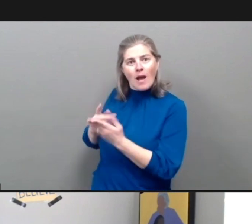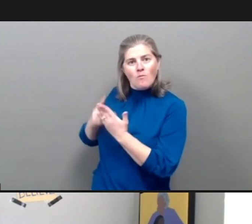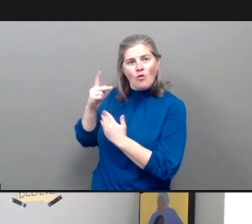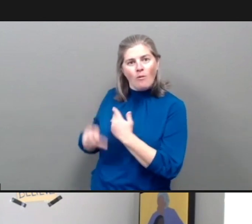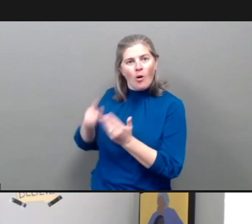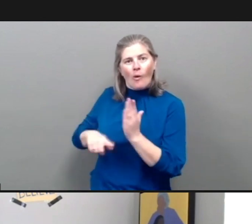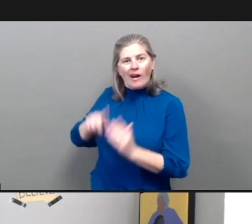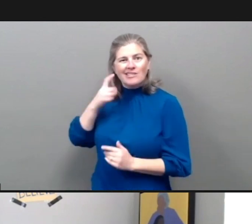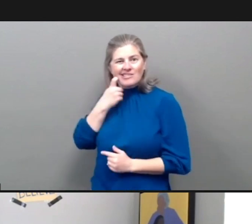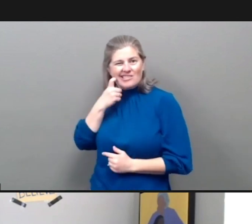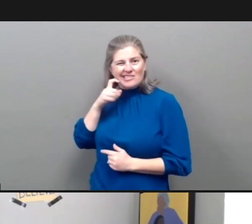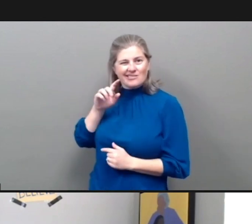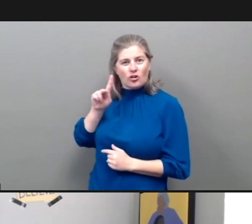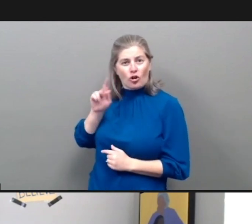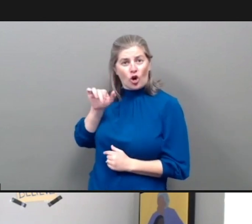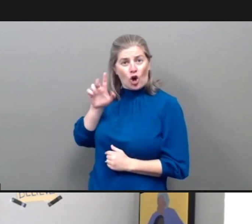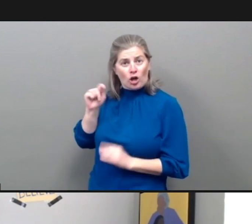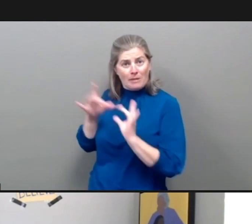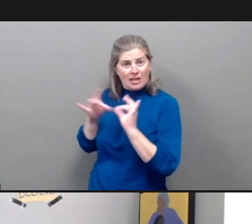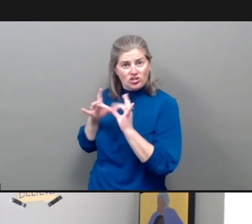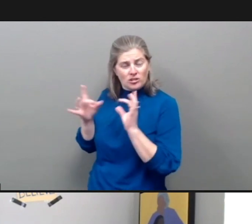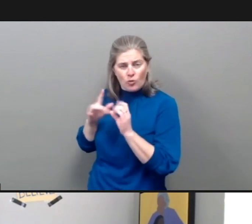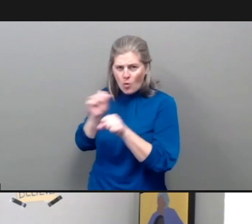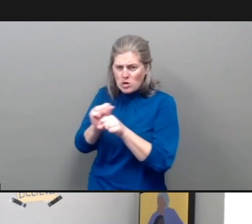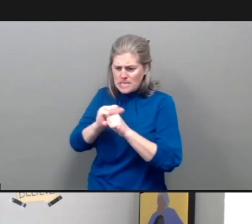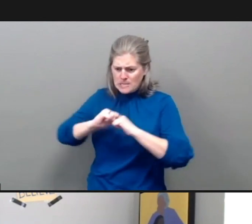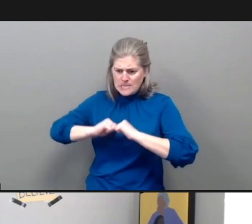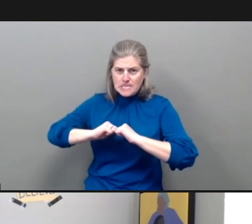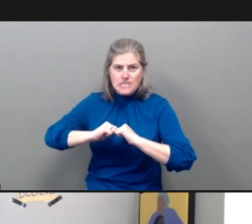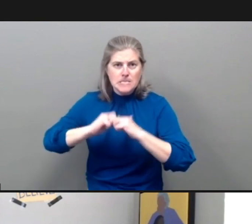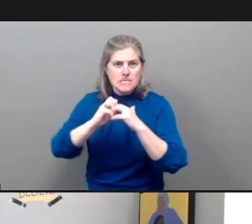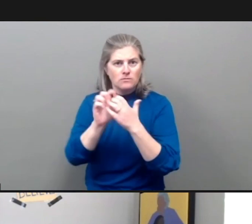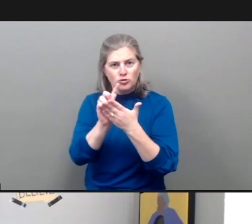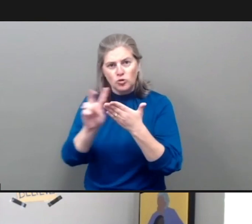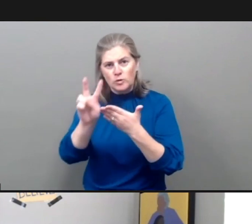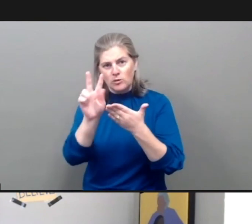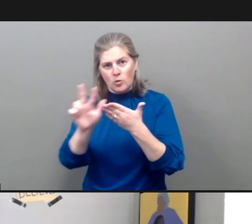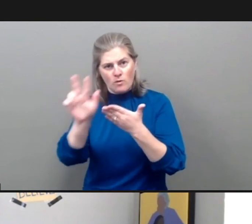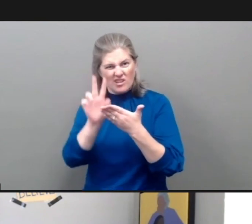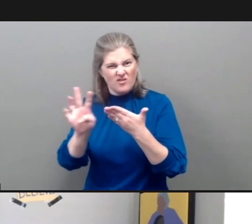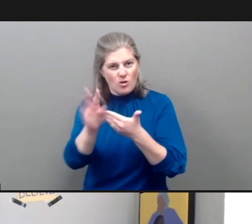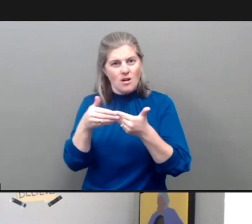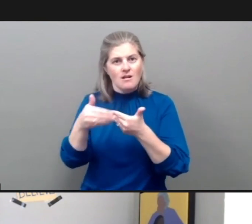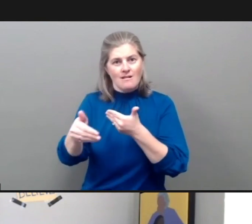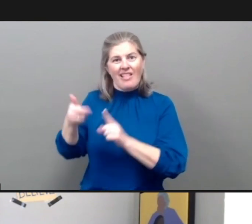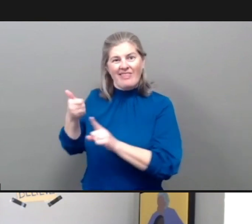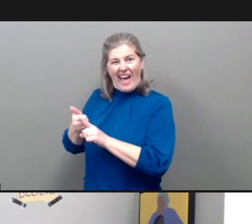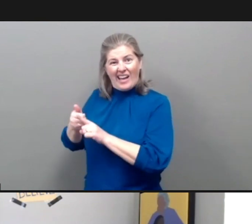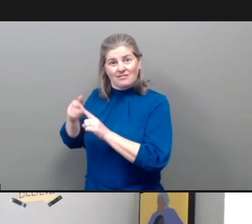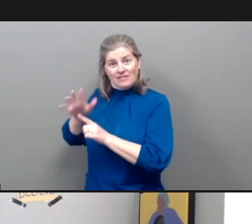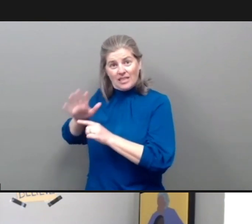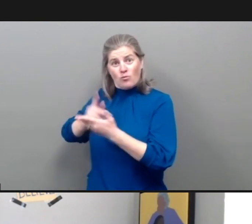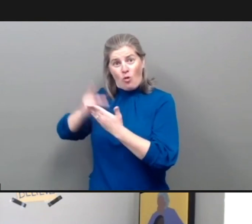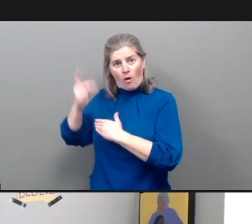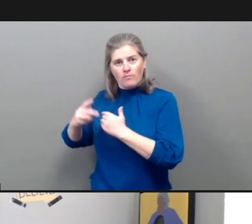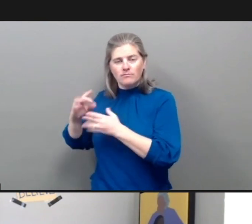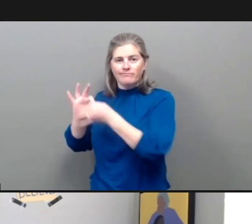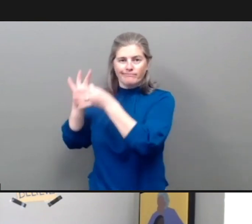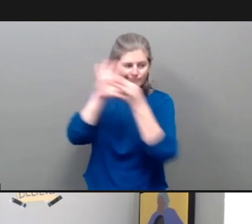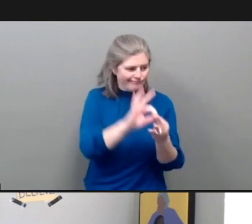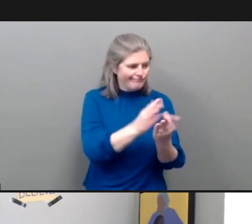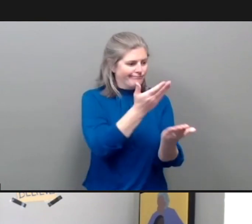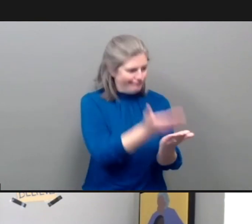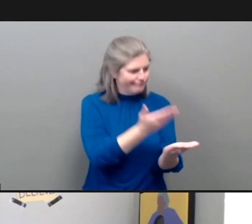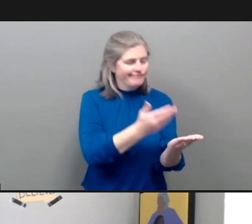to be working on intensively over the next 4 weeks kind of is based on the fact that schools are a